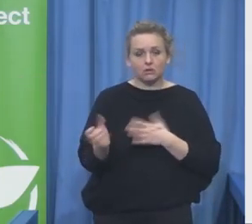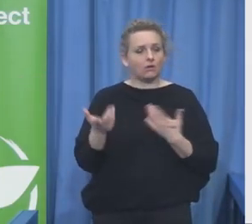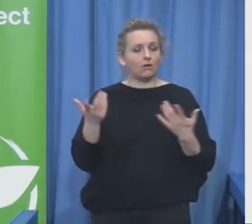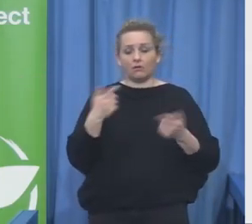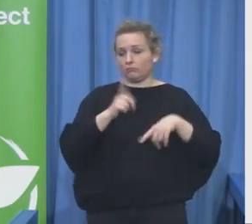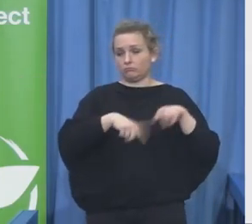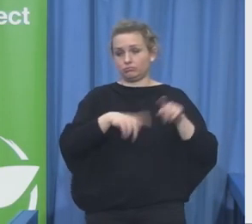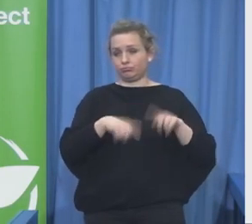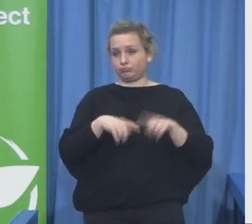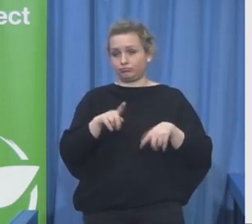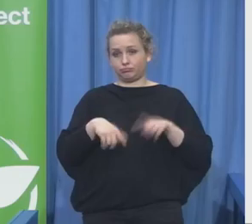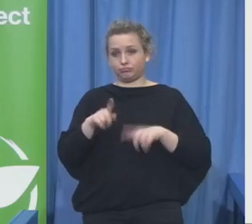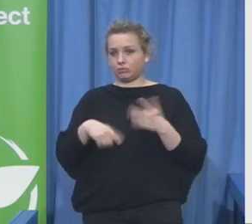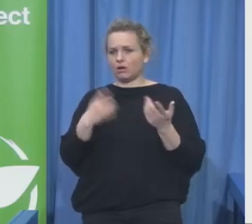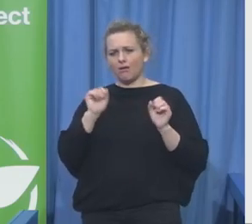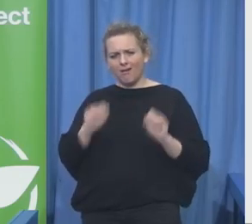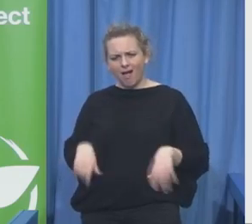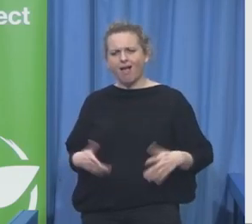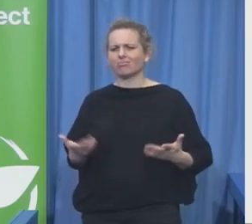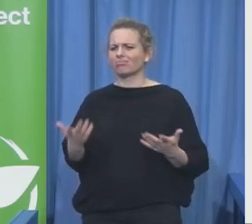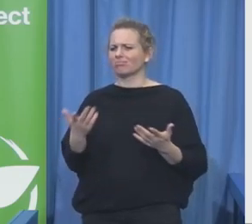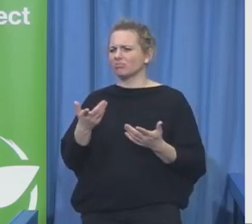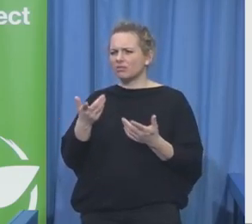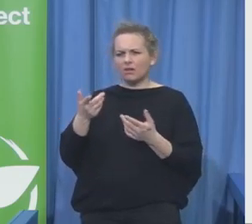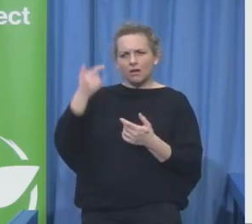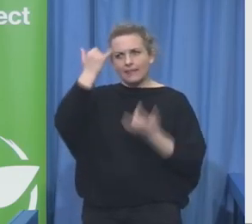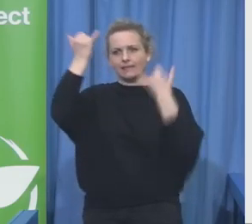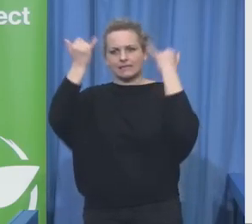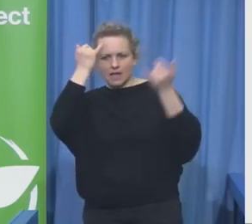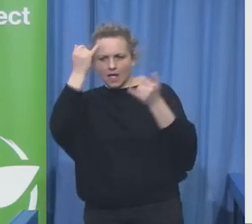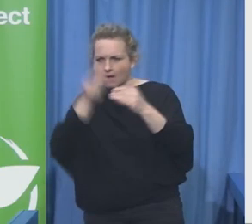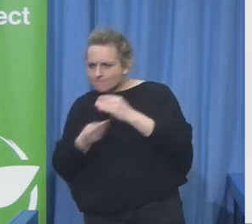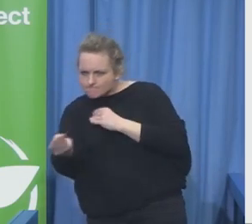tips and tricks to make their technology more accessible.